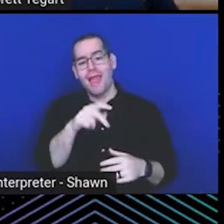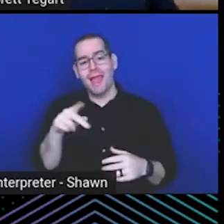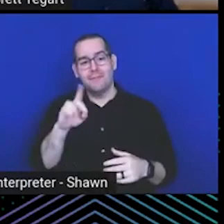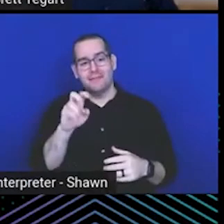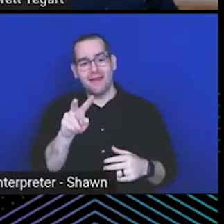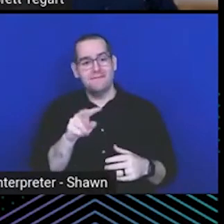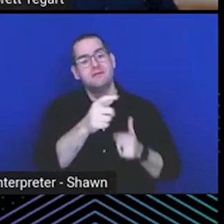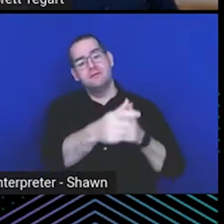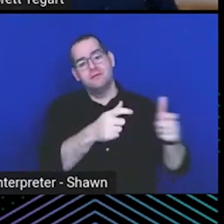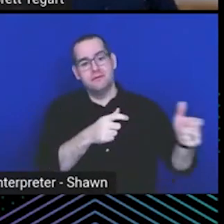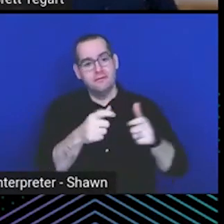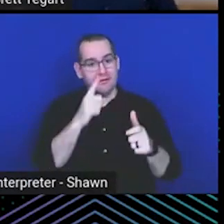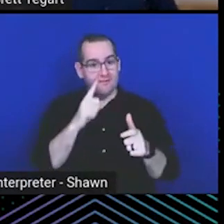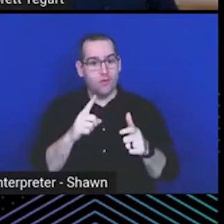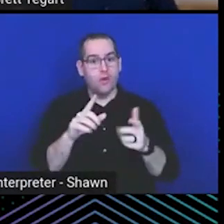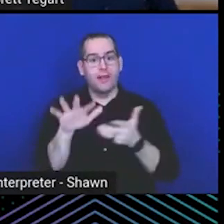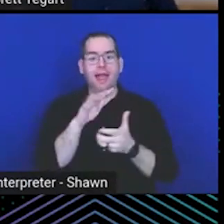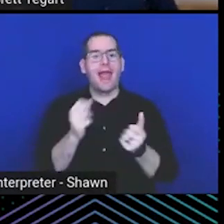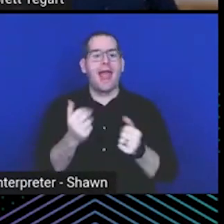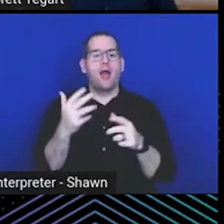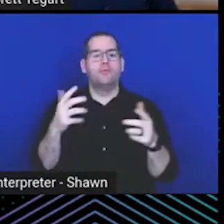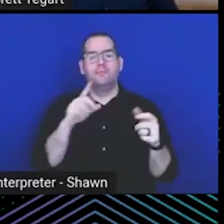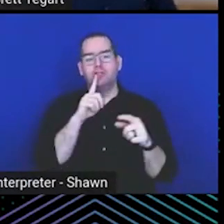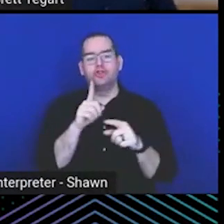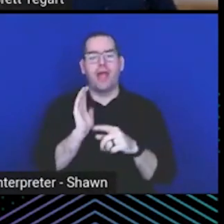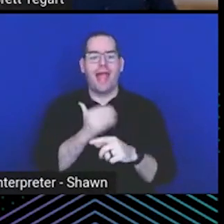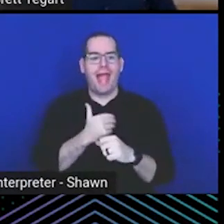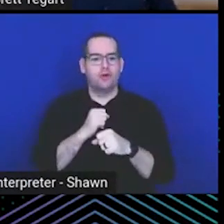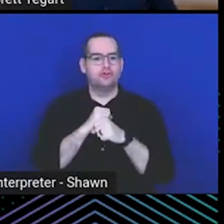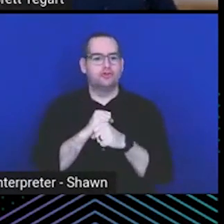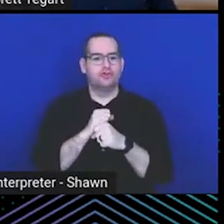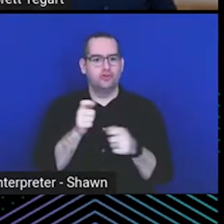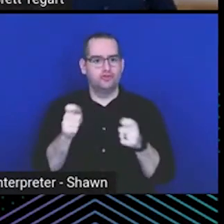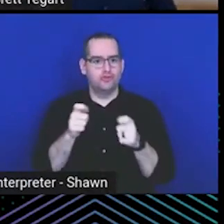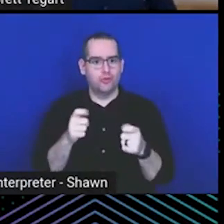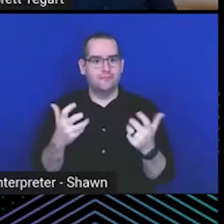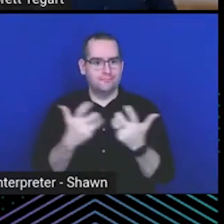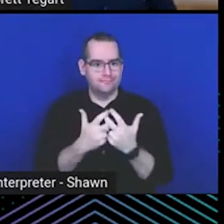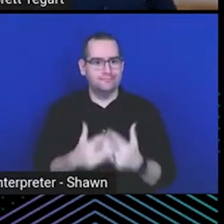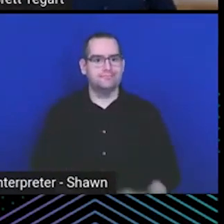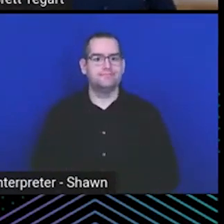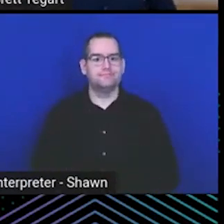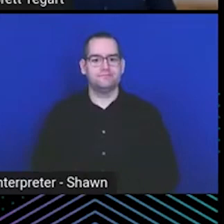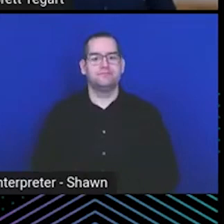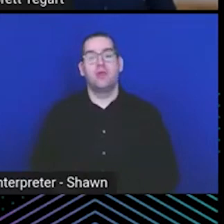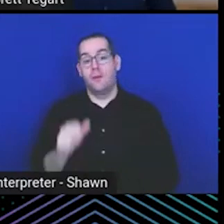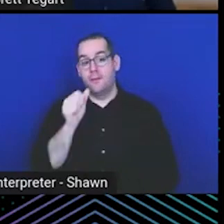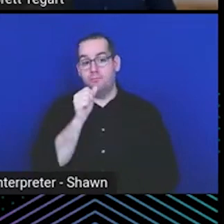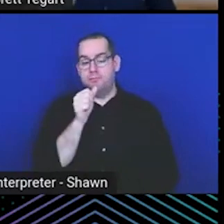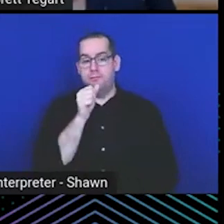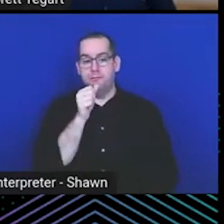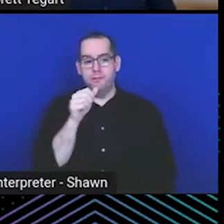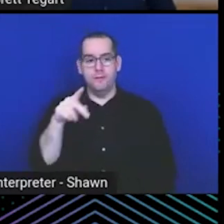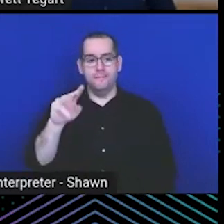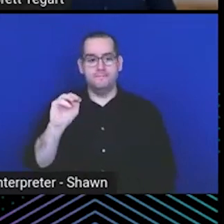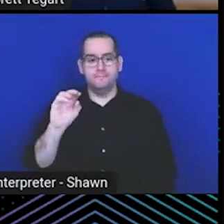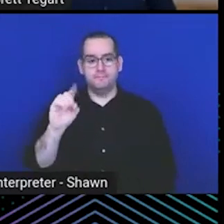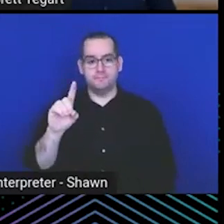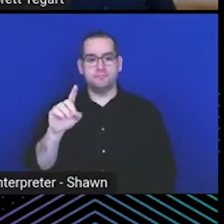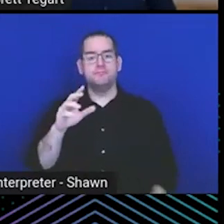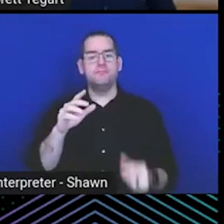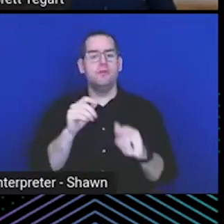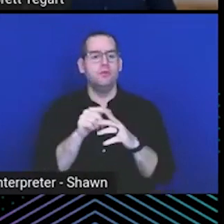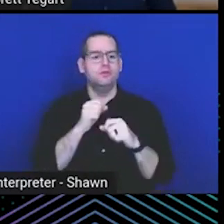cloud, that our security controls are met? And we do so by implementing private modules with security controls built